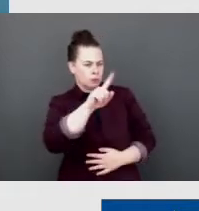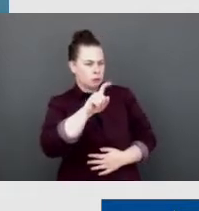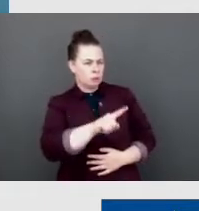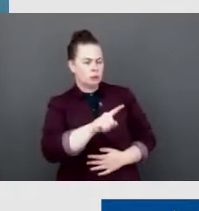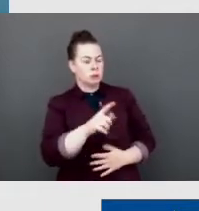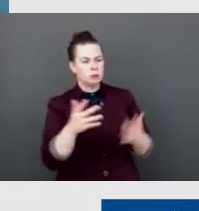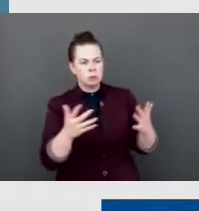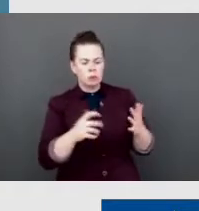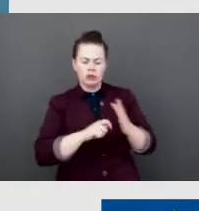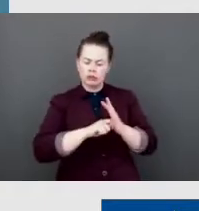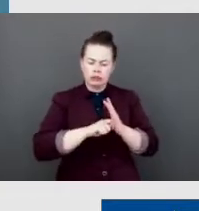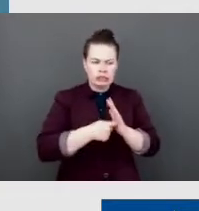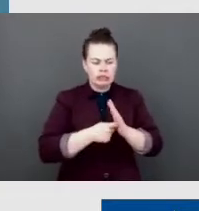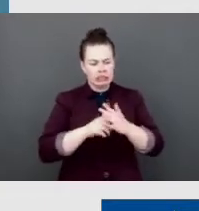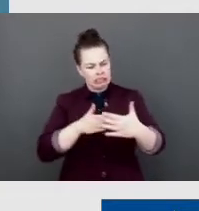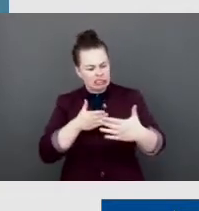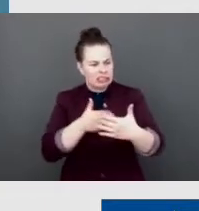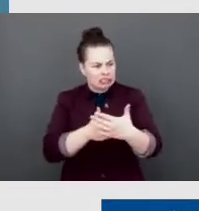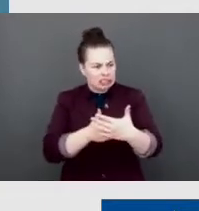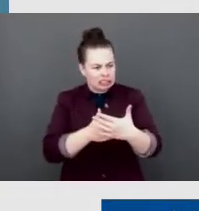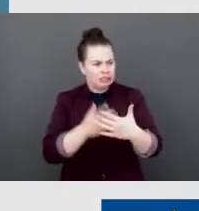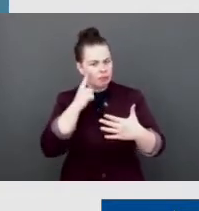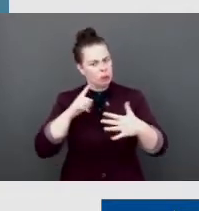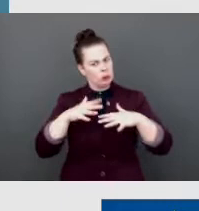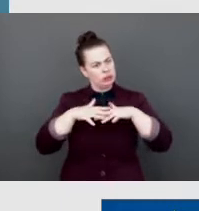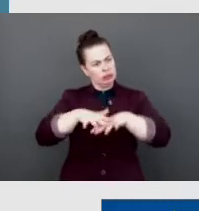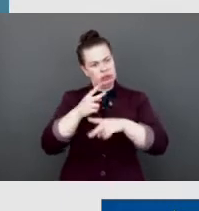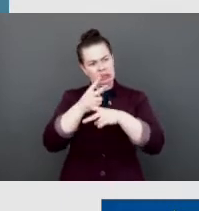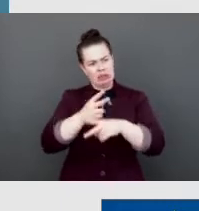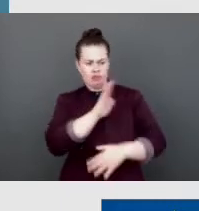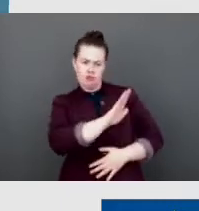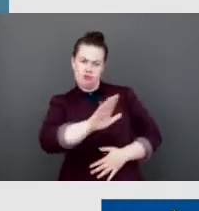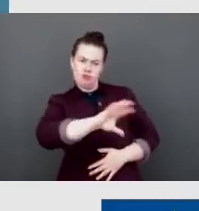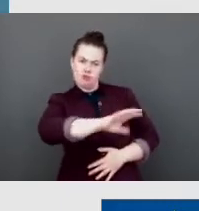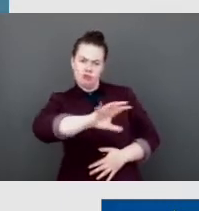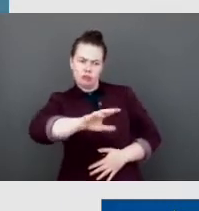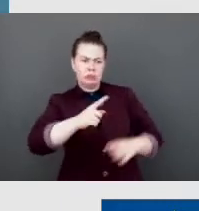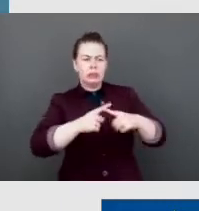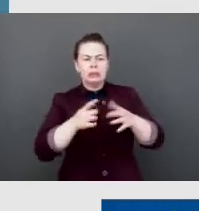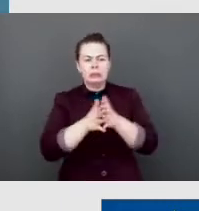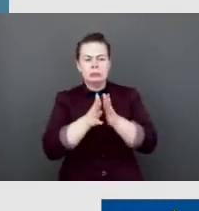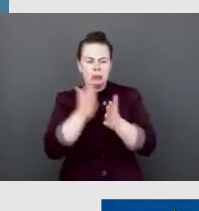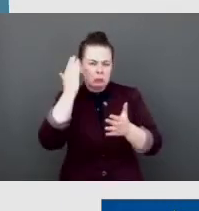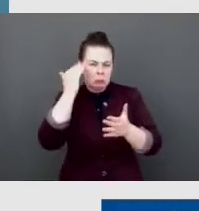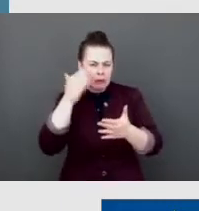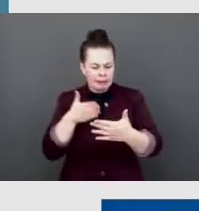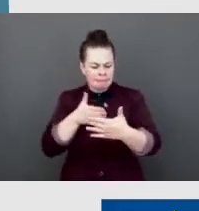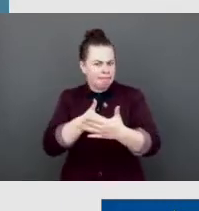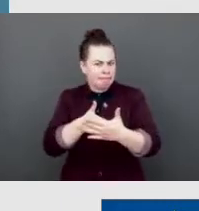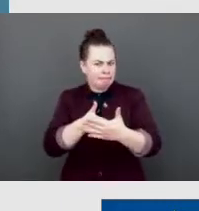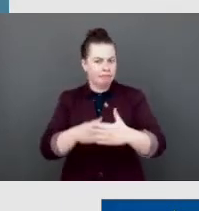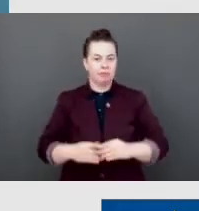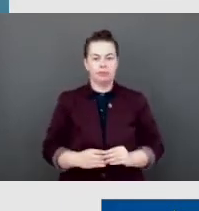question. What is the key challenge for establishing integrated care in your region? Can you please elaborate